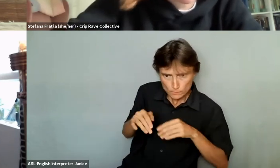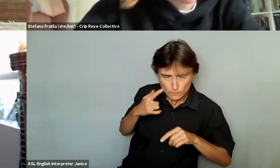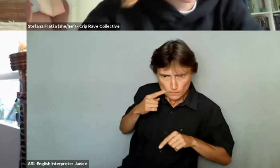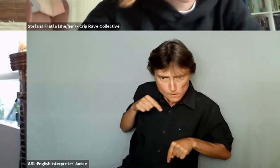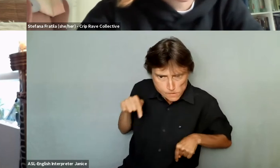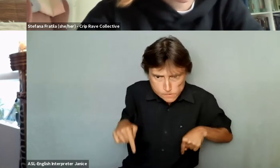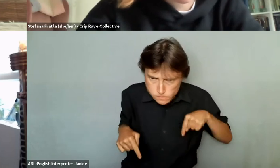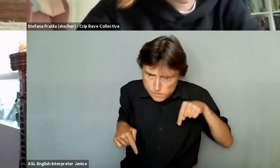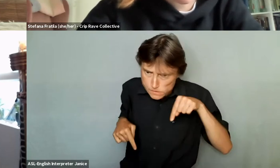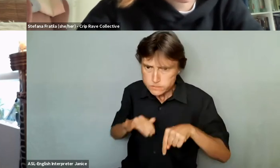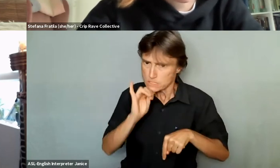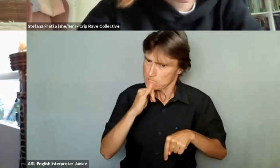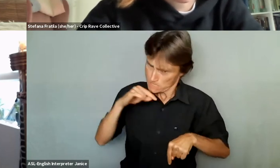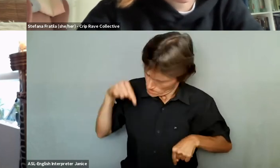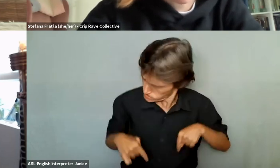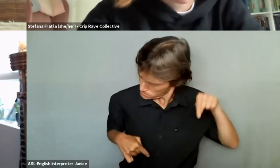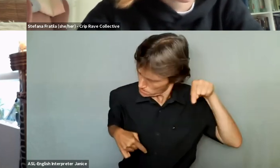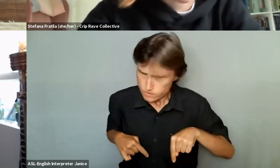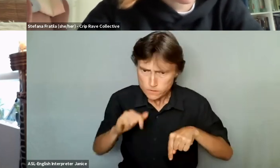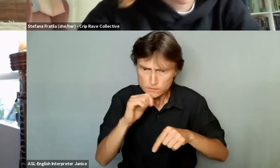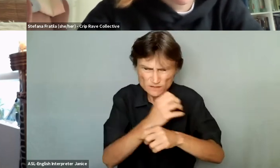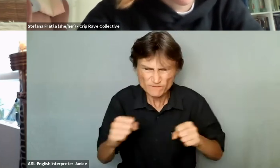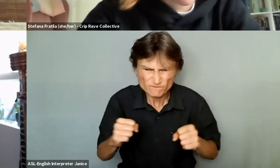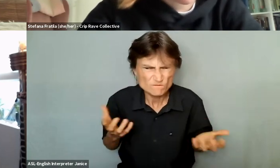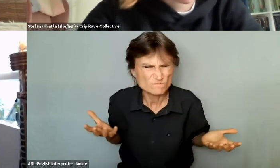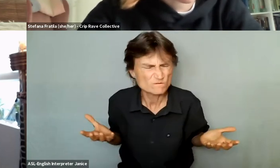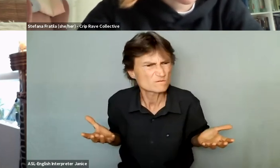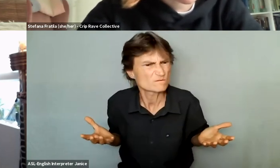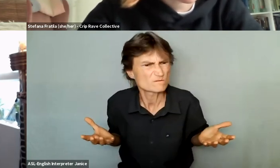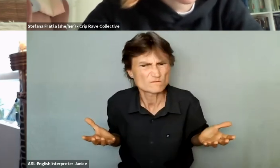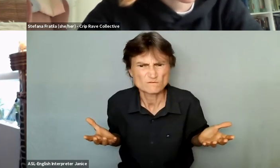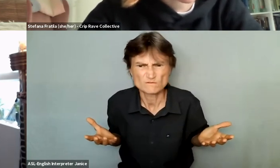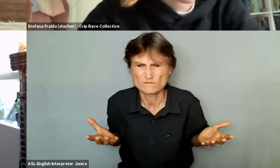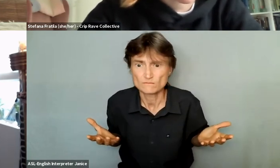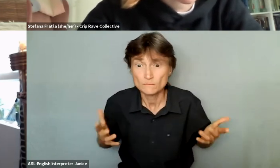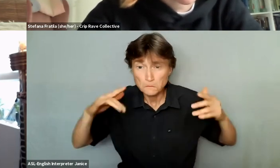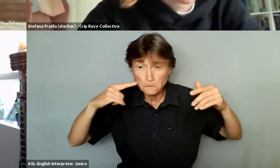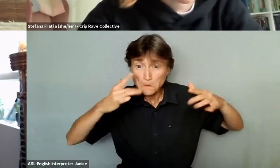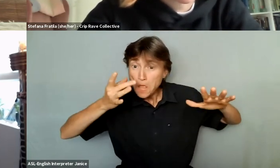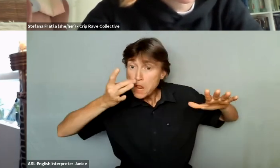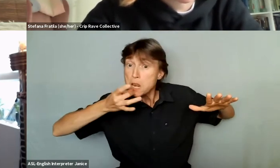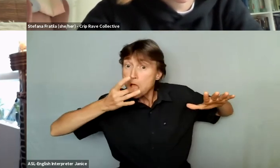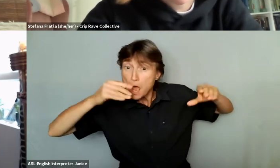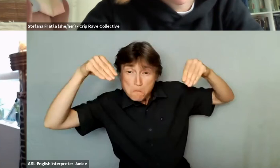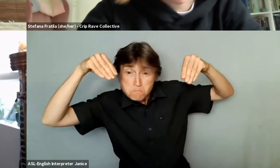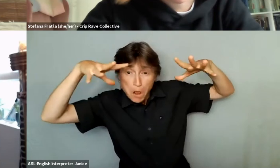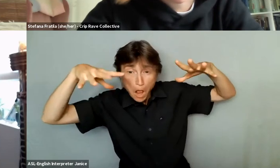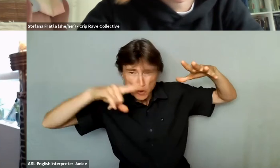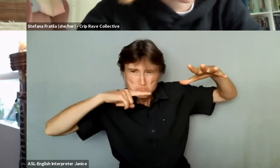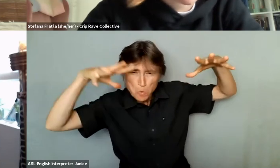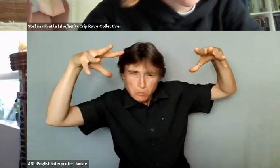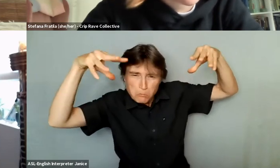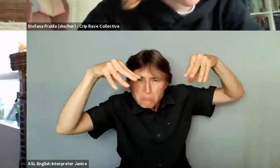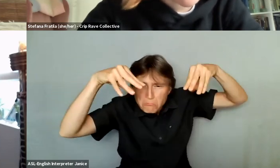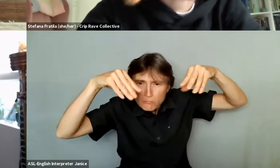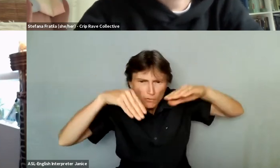environments, like you know, not having adequate lighting in terms of getting into the venue,